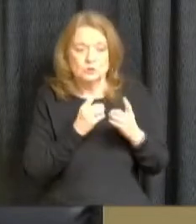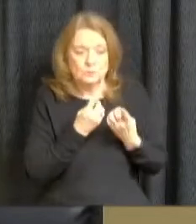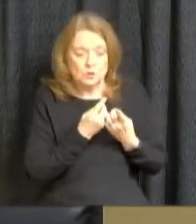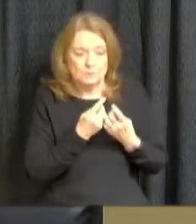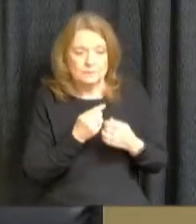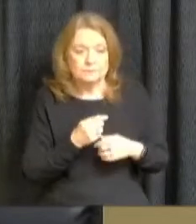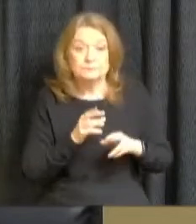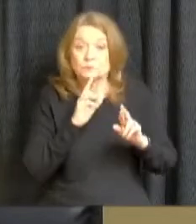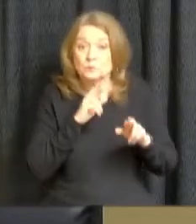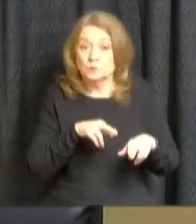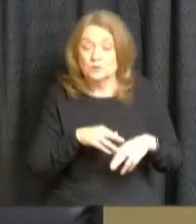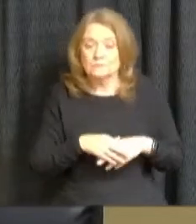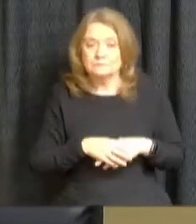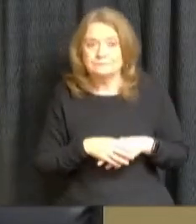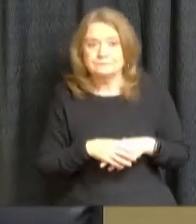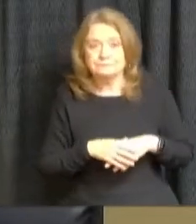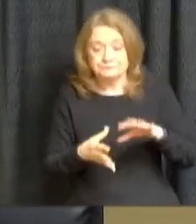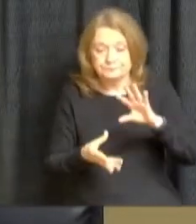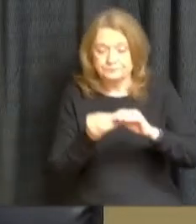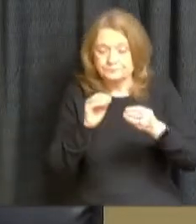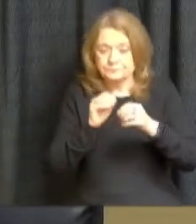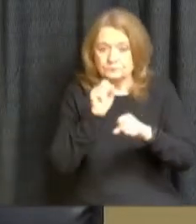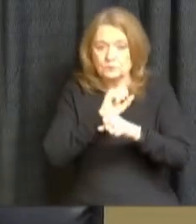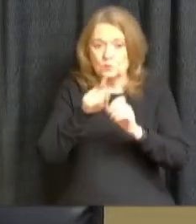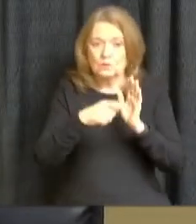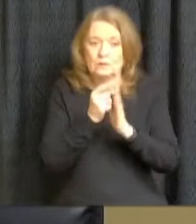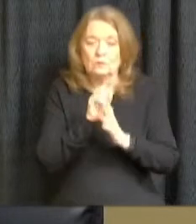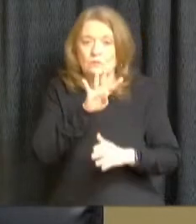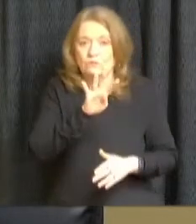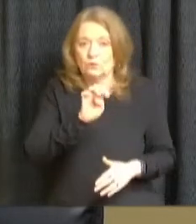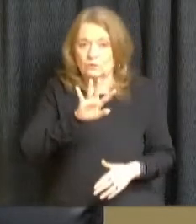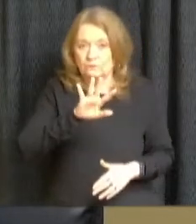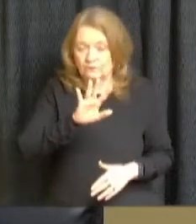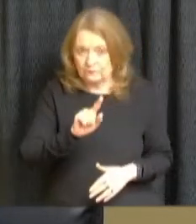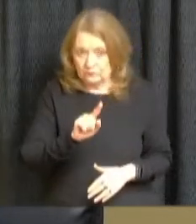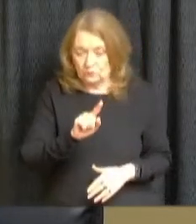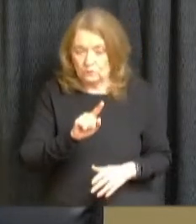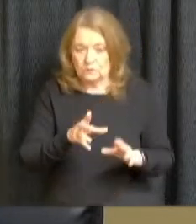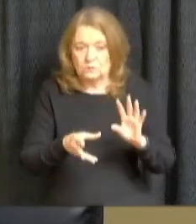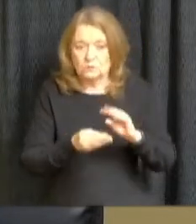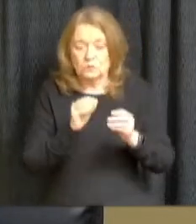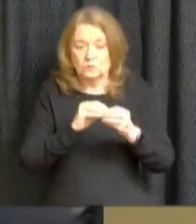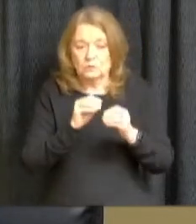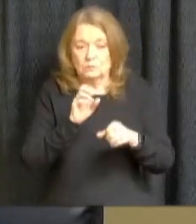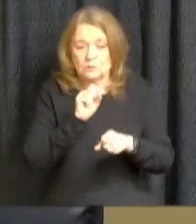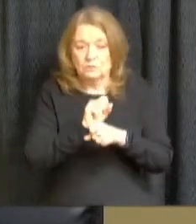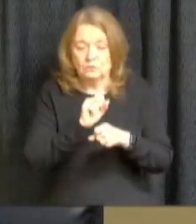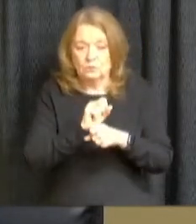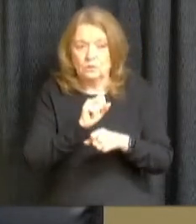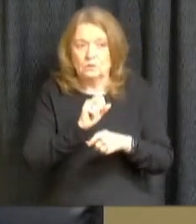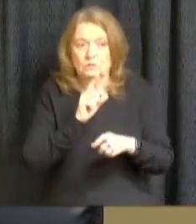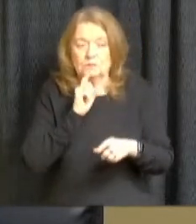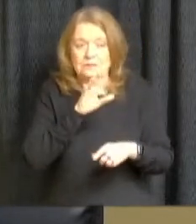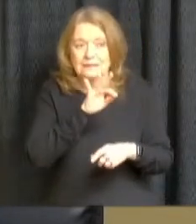for the city garage, the total number of work hours was 451. The total number of work hours is